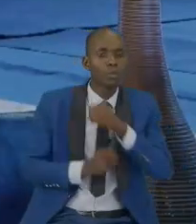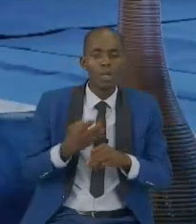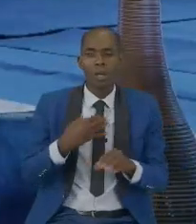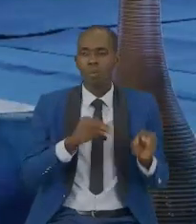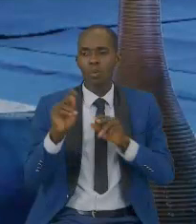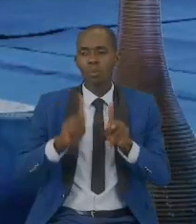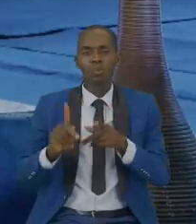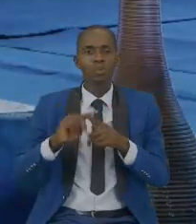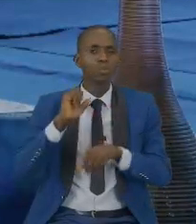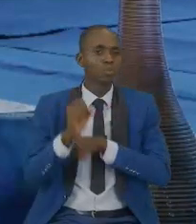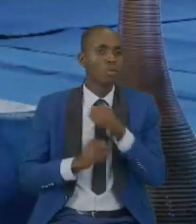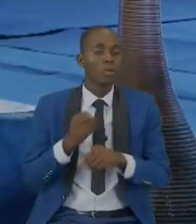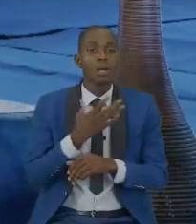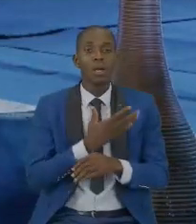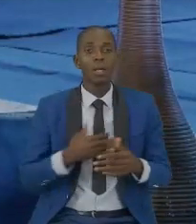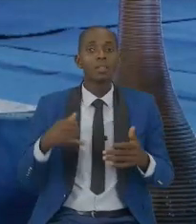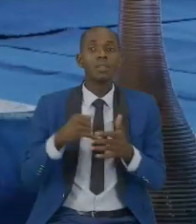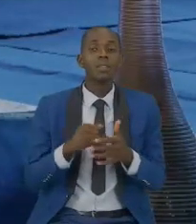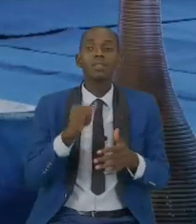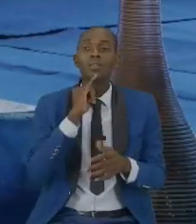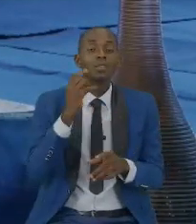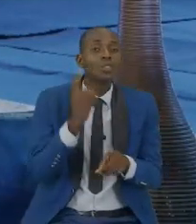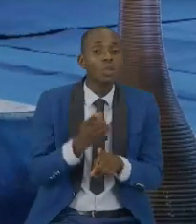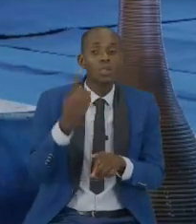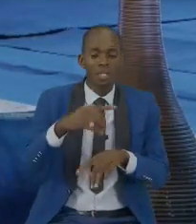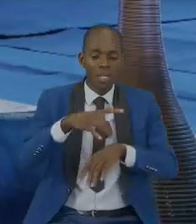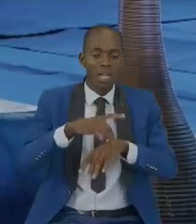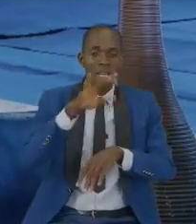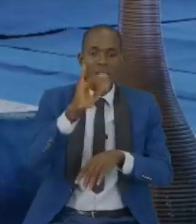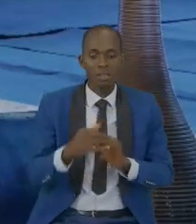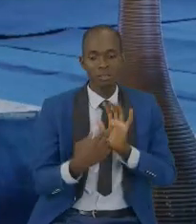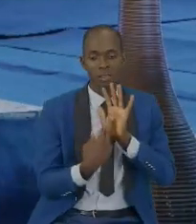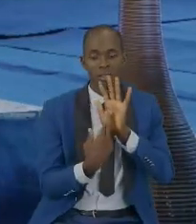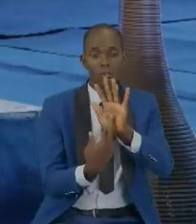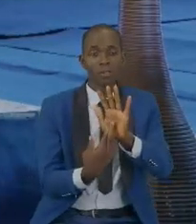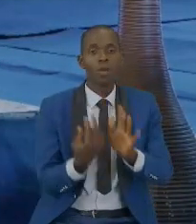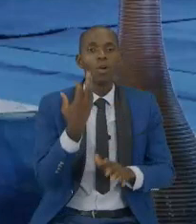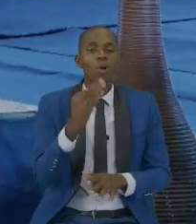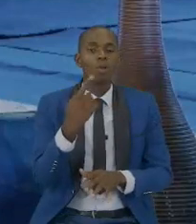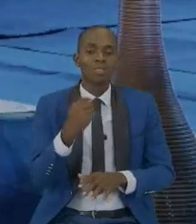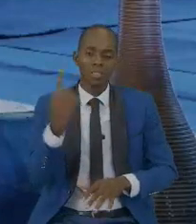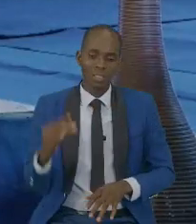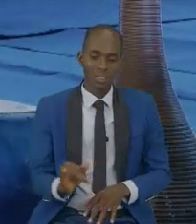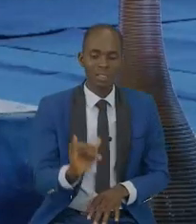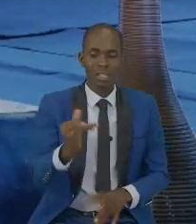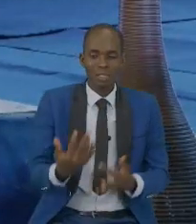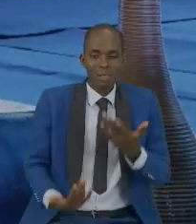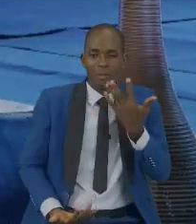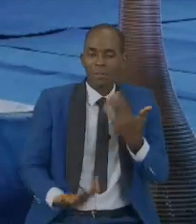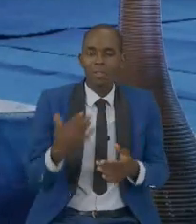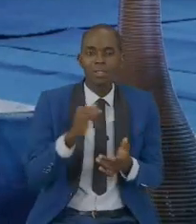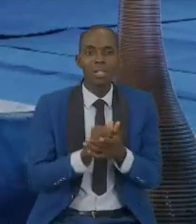it's just the earthly representation of the eternal furnace